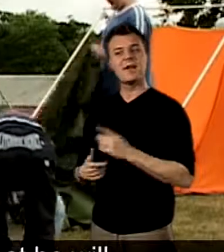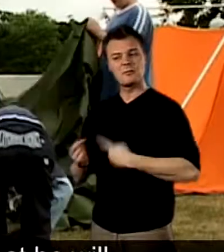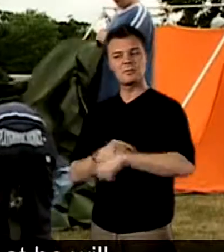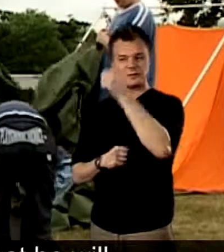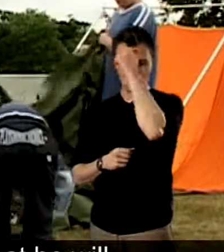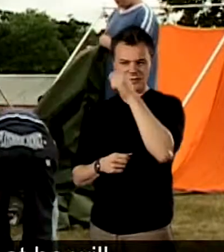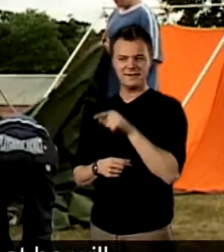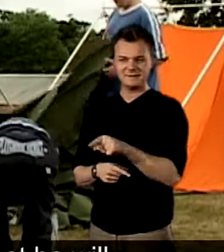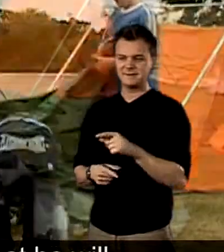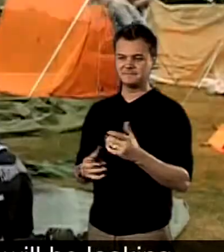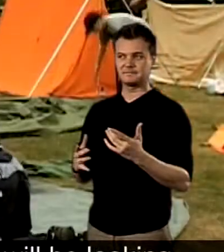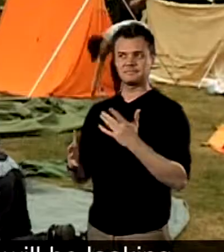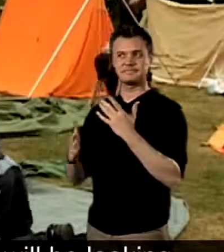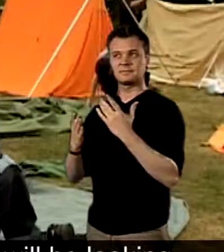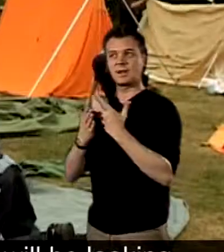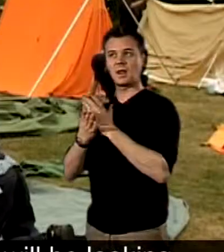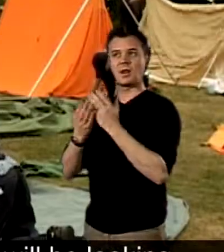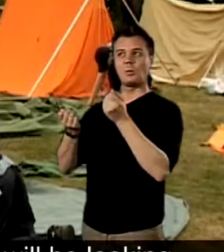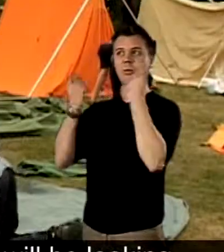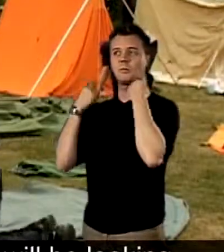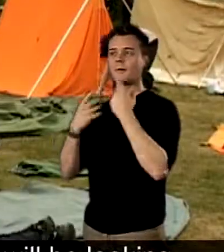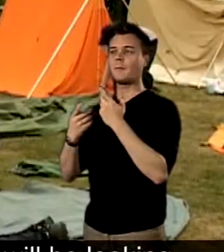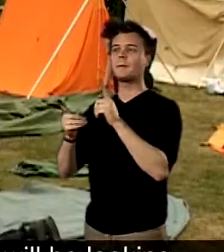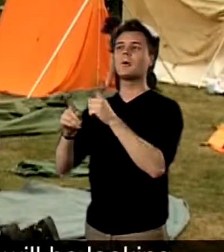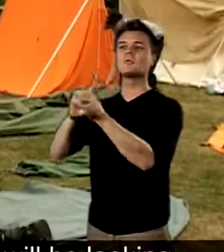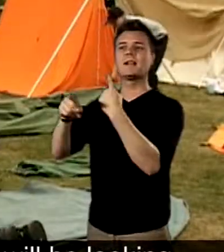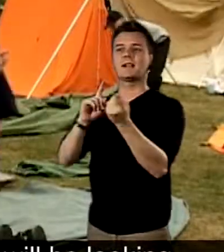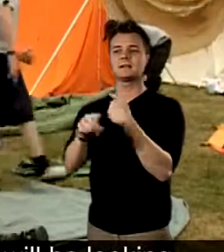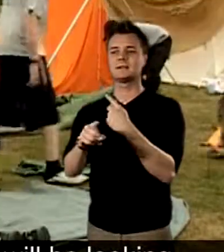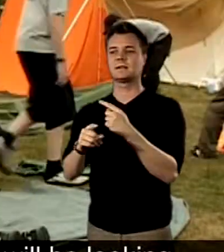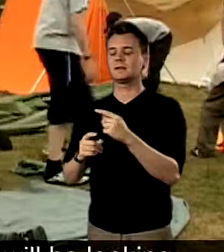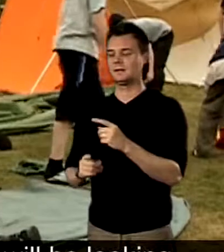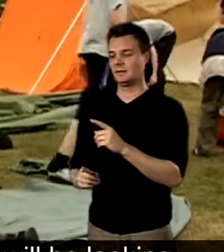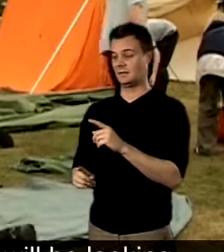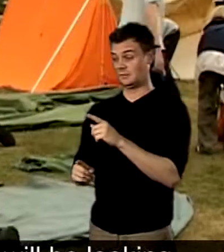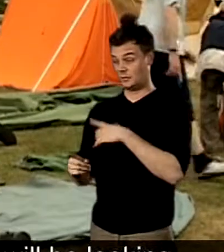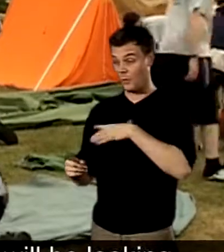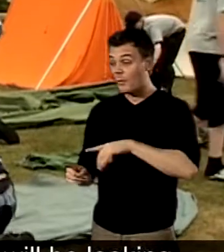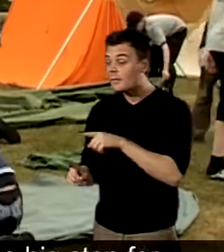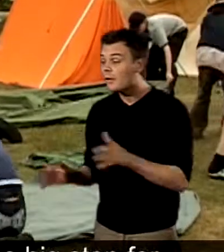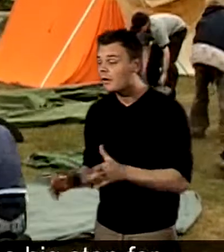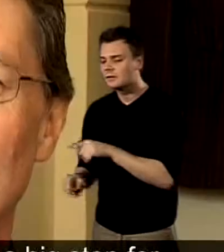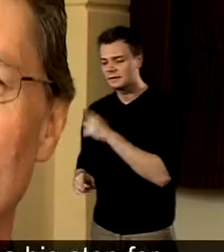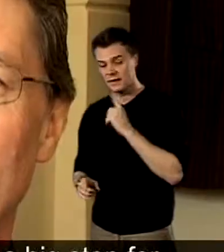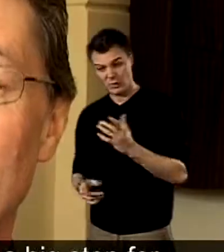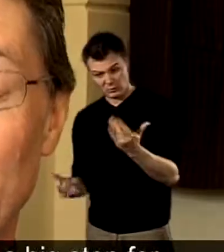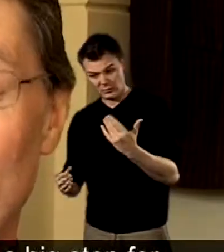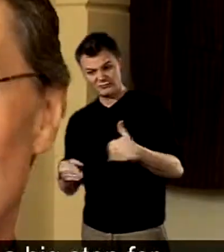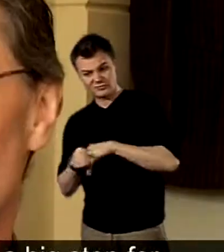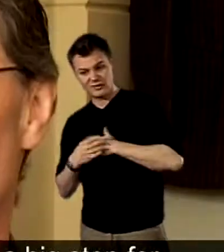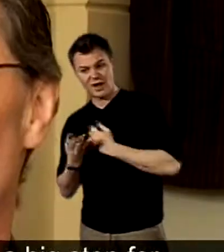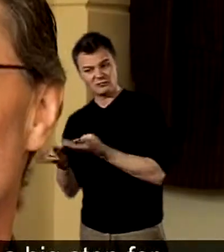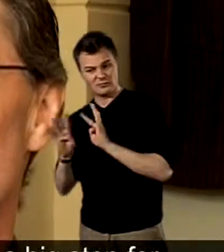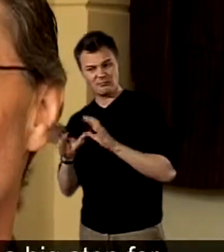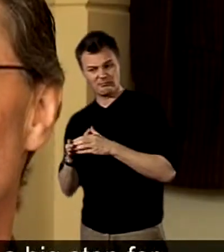bit unaware of how other people are reacting to him, that people will be looking to say, hey Peter, come and join our group and this sort of thing. I think it's